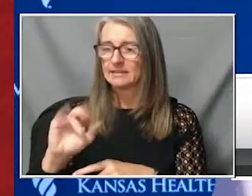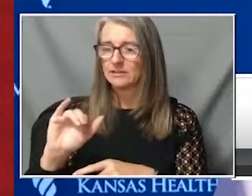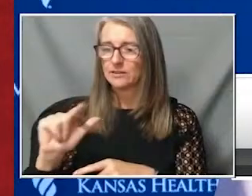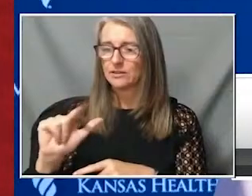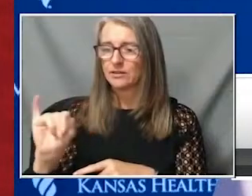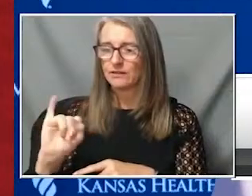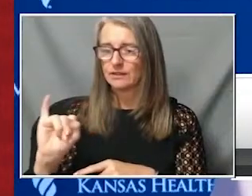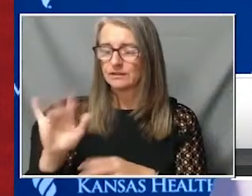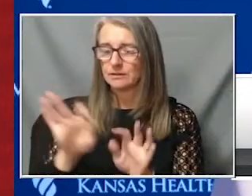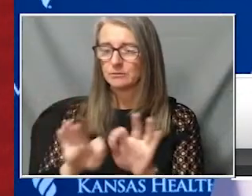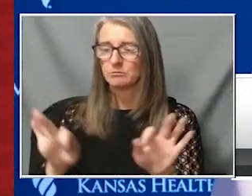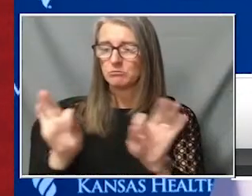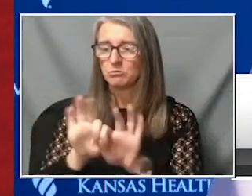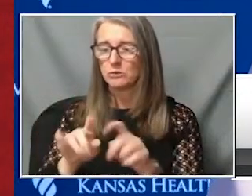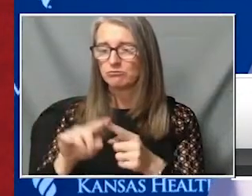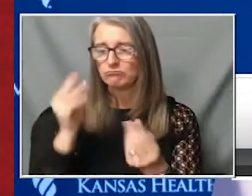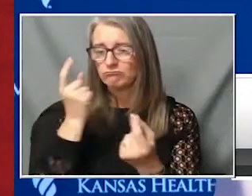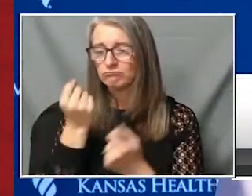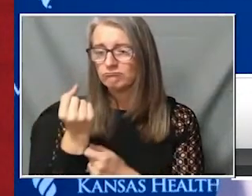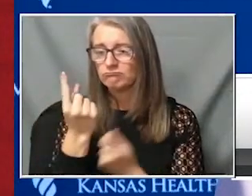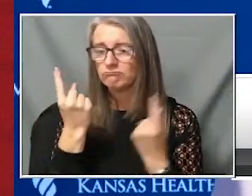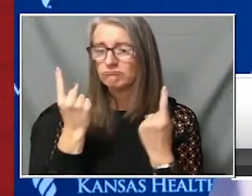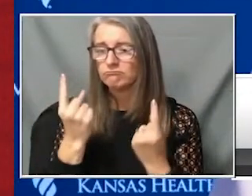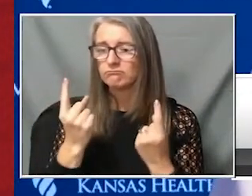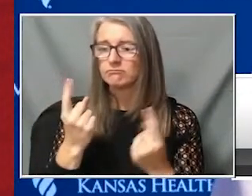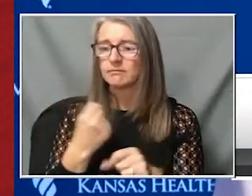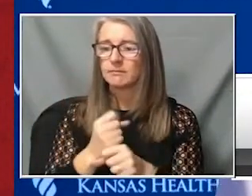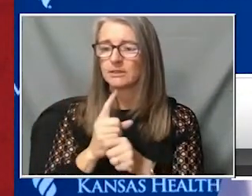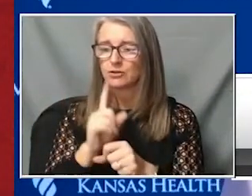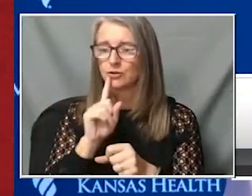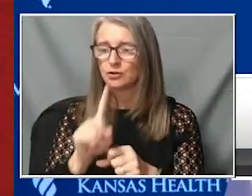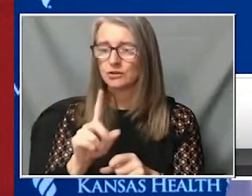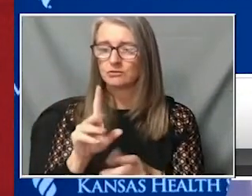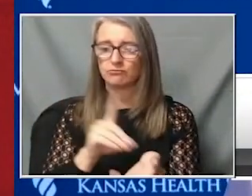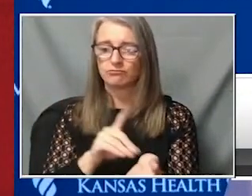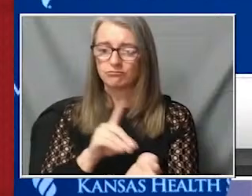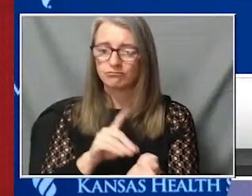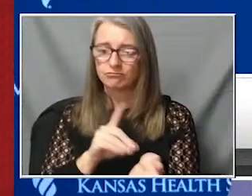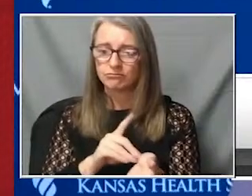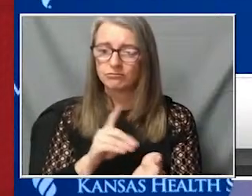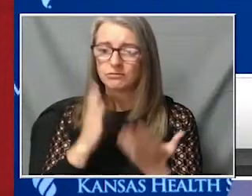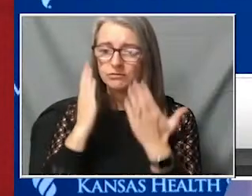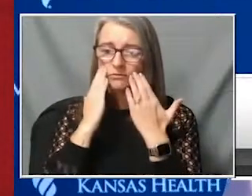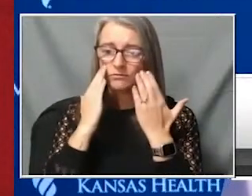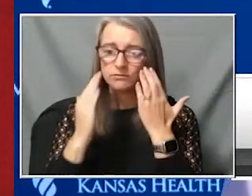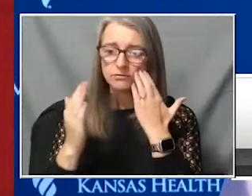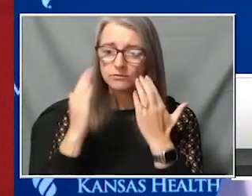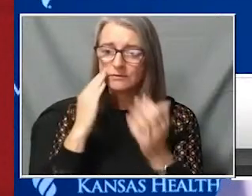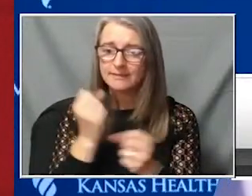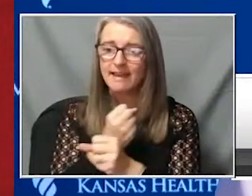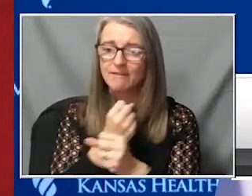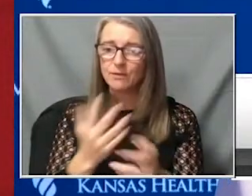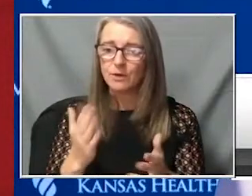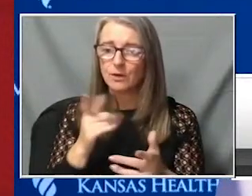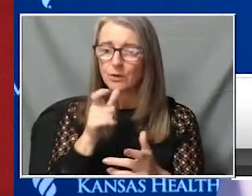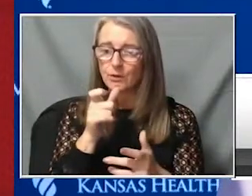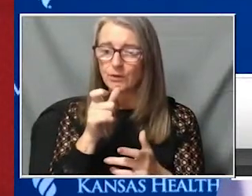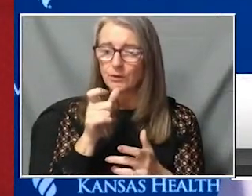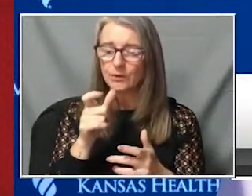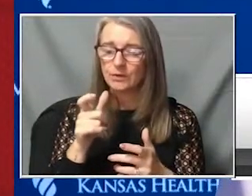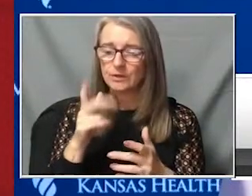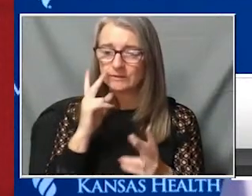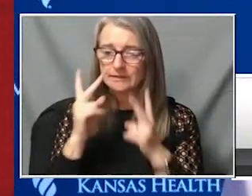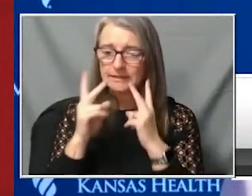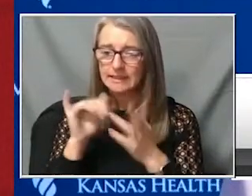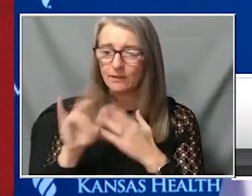to understand. We need to let our critical care docs, our primary care providers, really everybody who may be seeing these types of